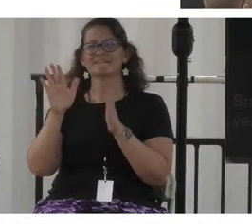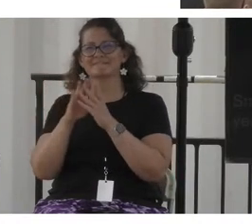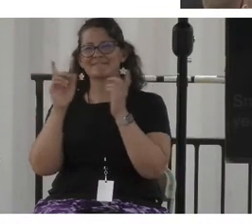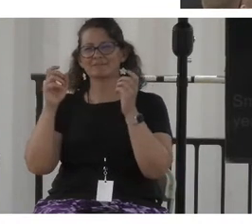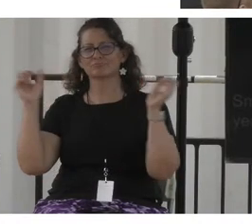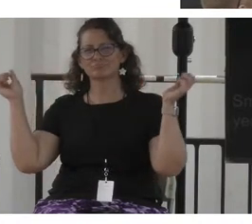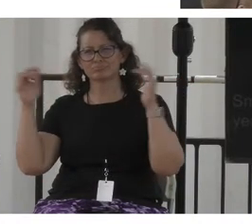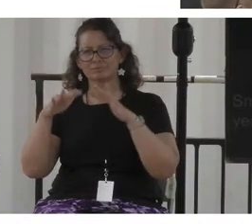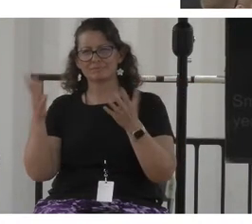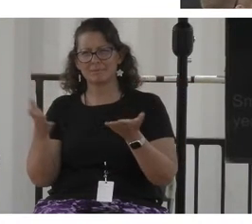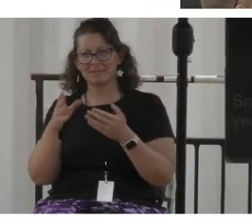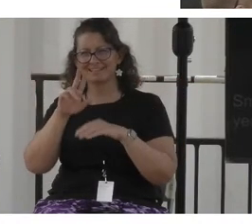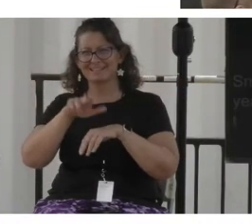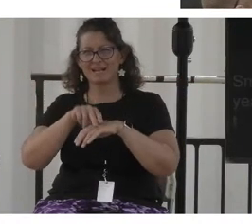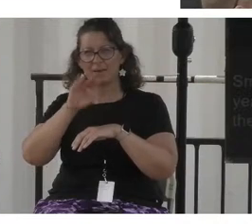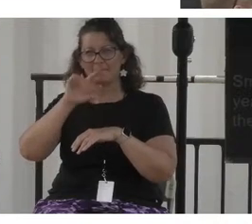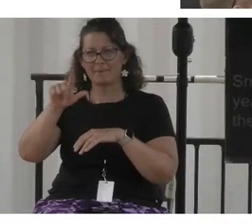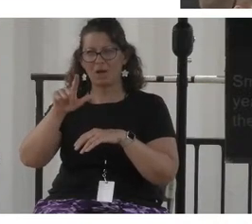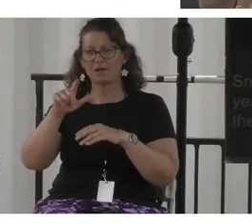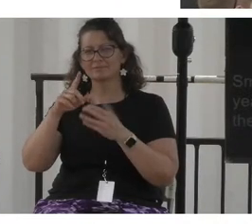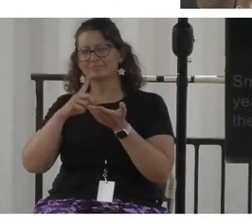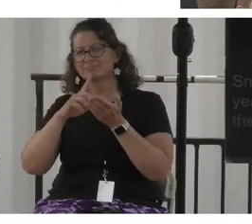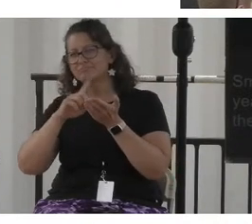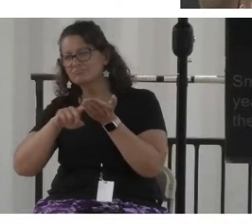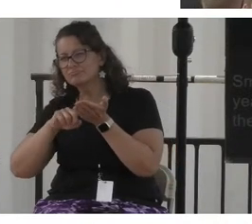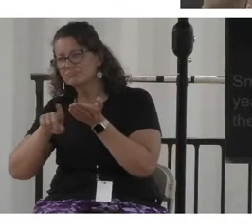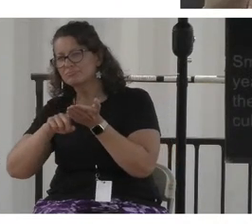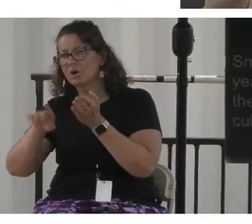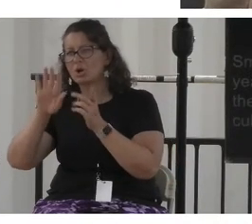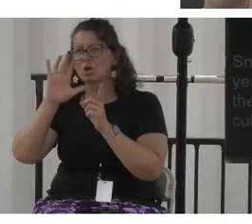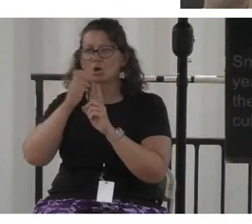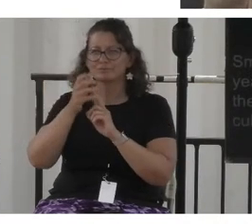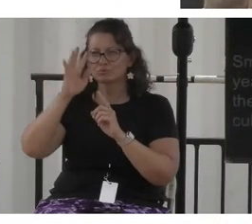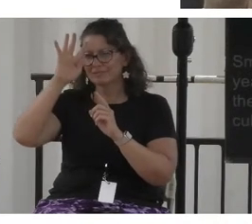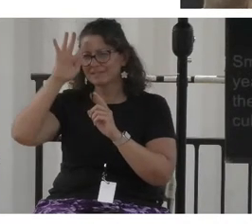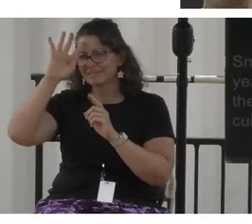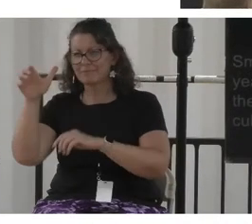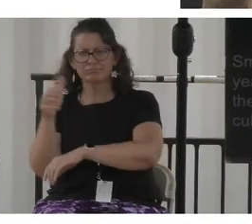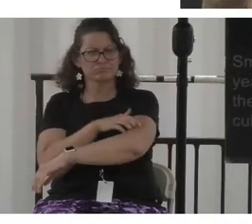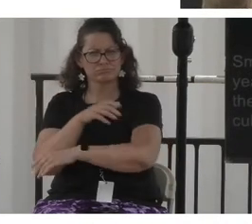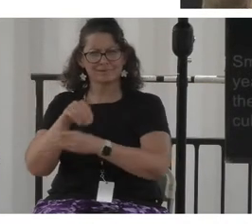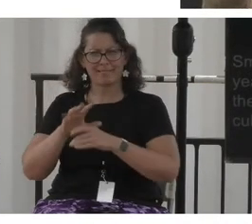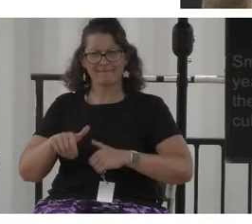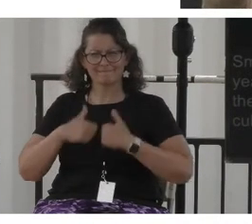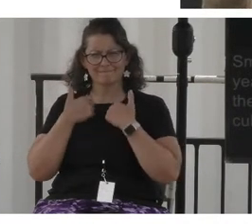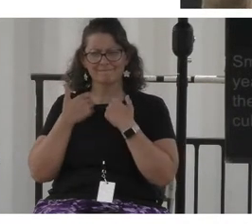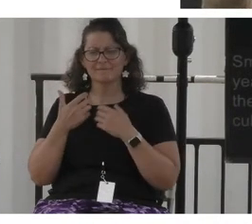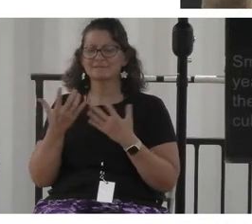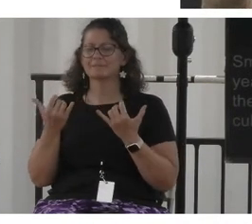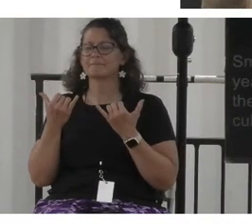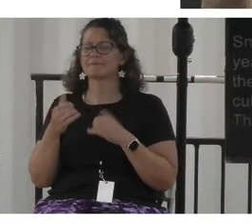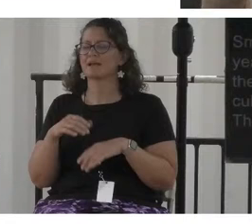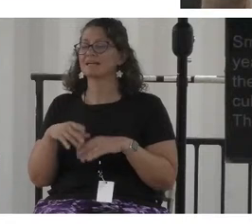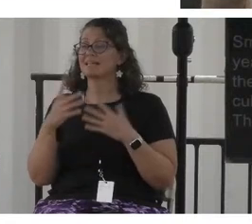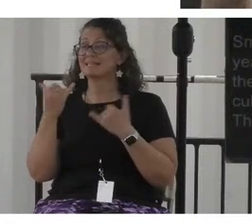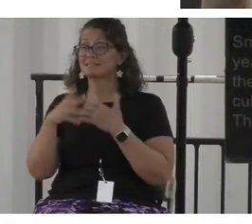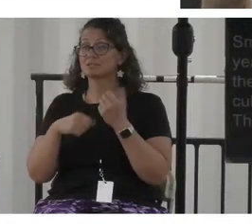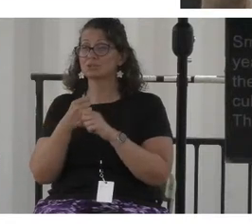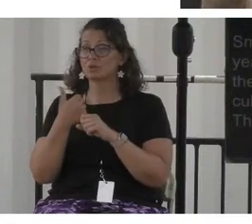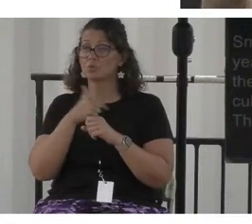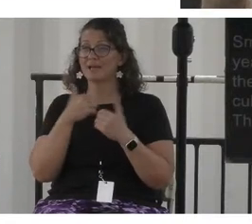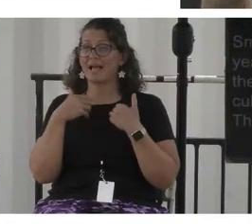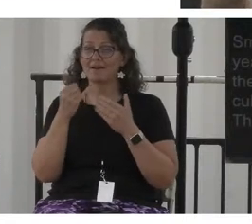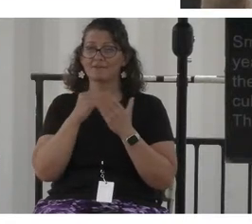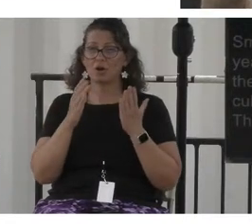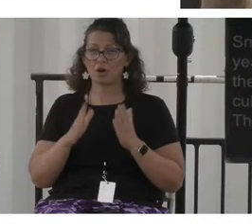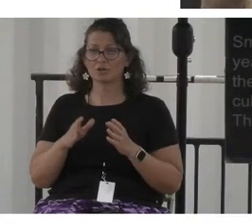to explore the power of culture and creativity in our lives today. This year, we feature artists and partners from the United Arab Emirates